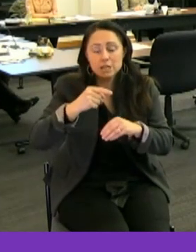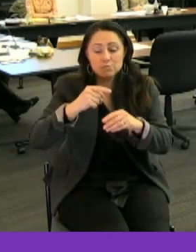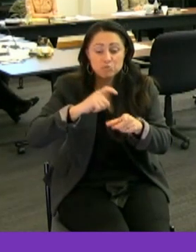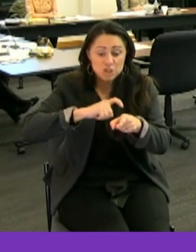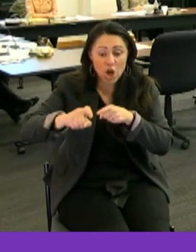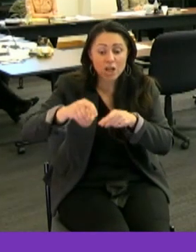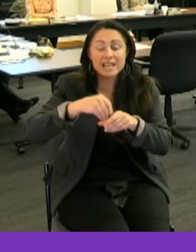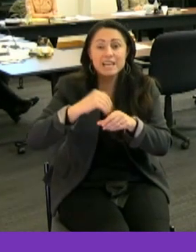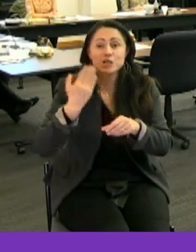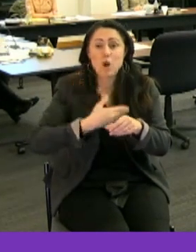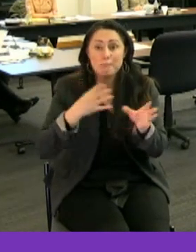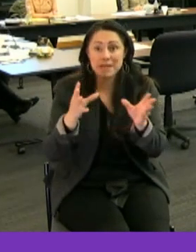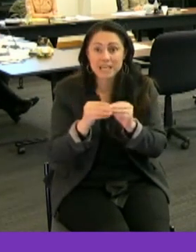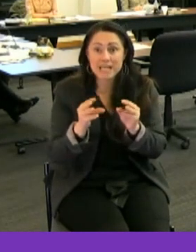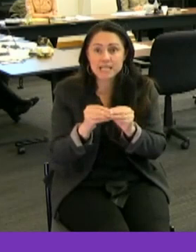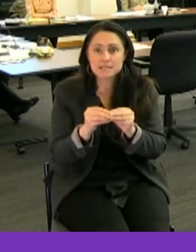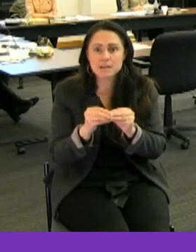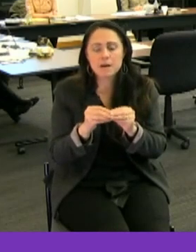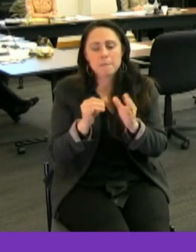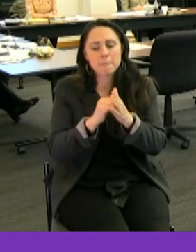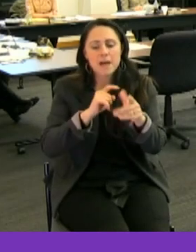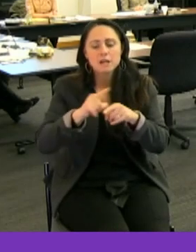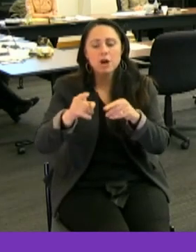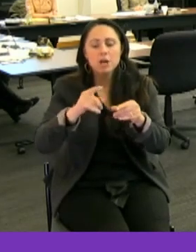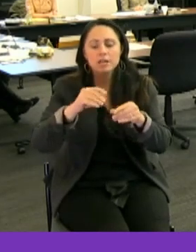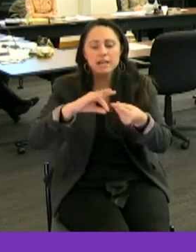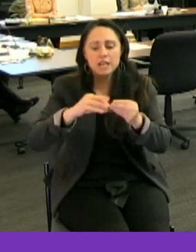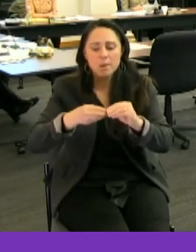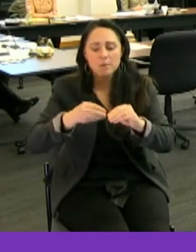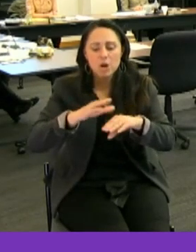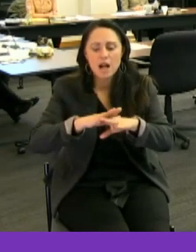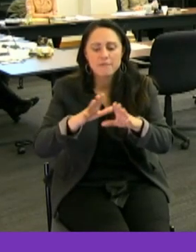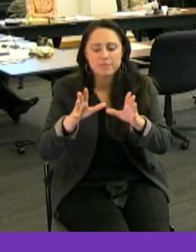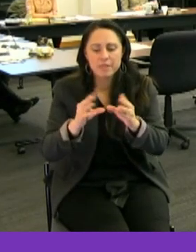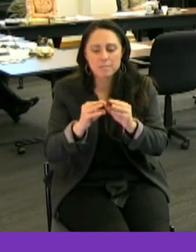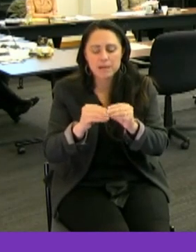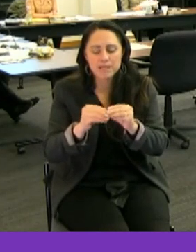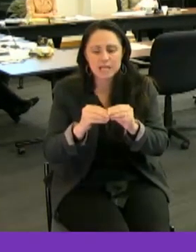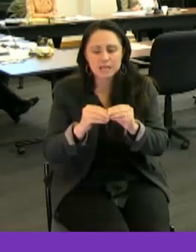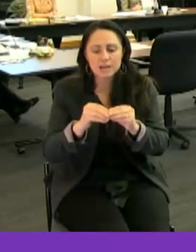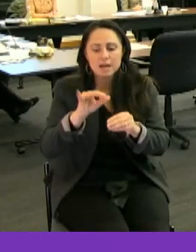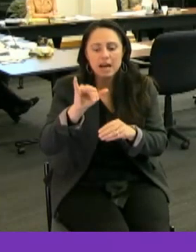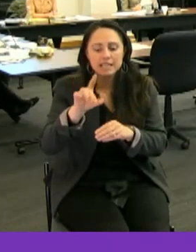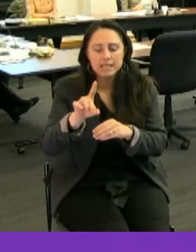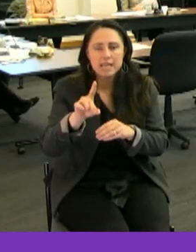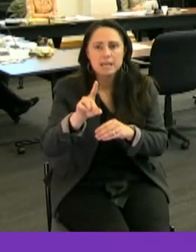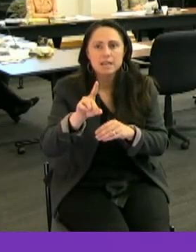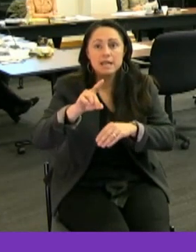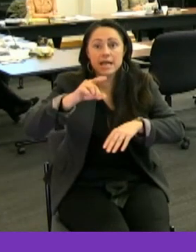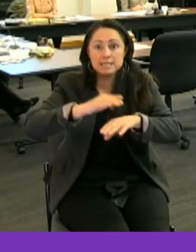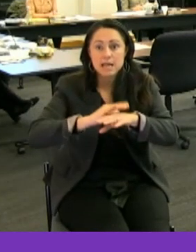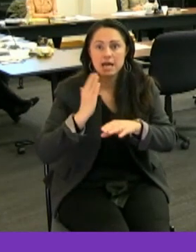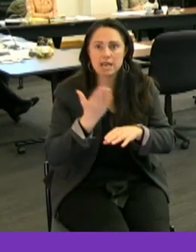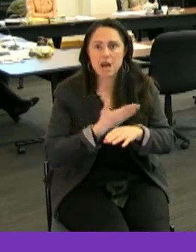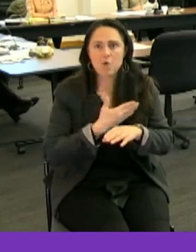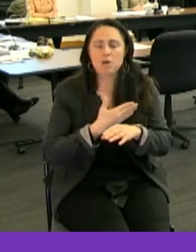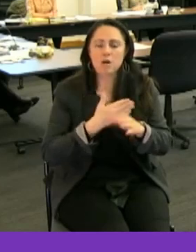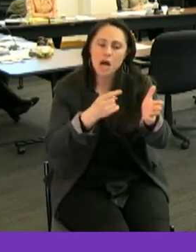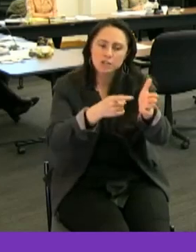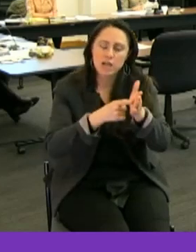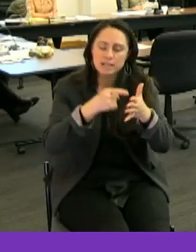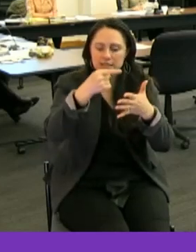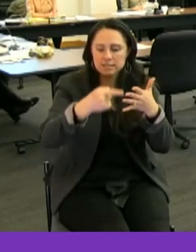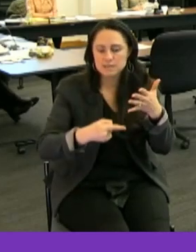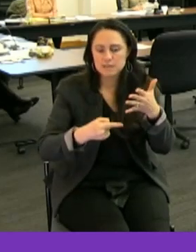call in to our meetings. That call-in number and the meeting conference ID is on our